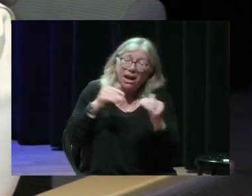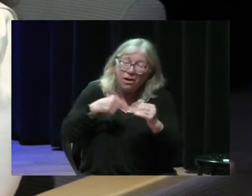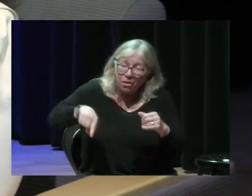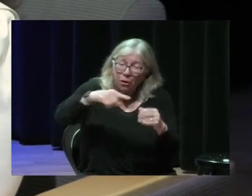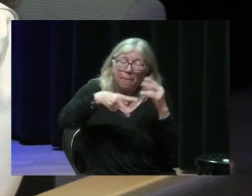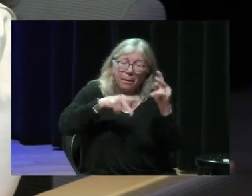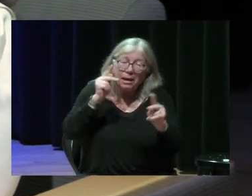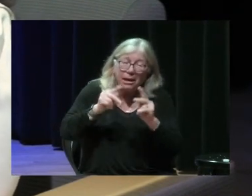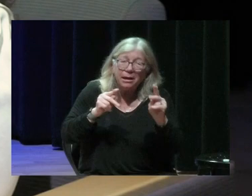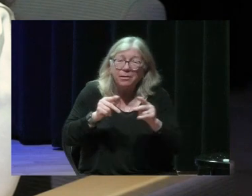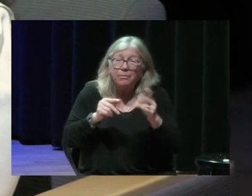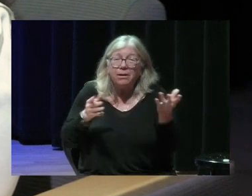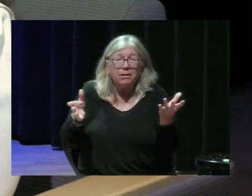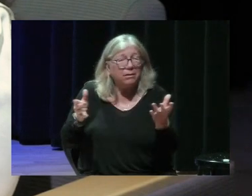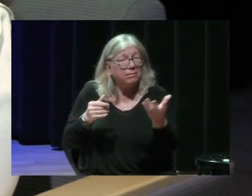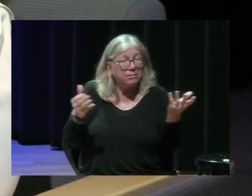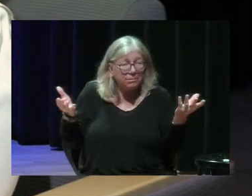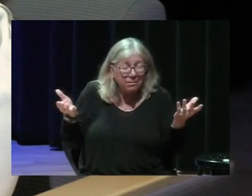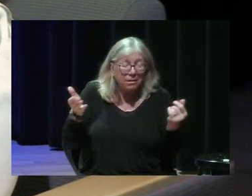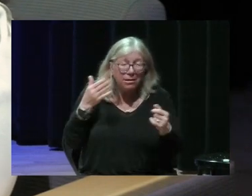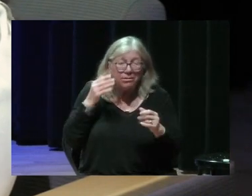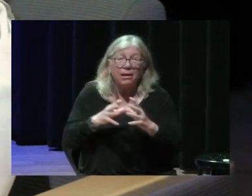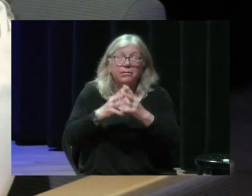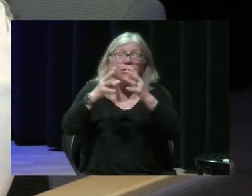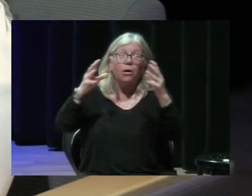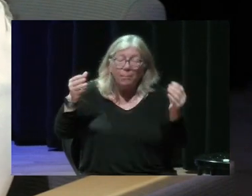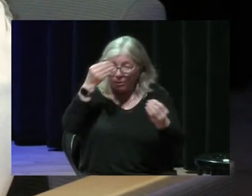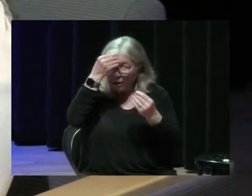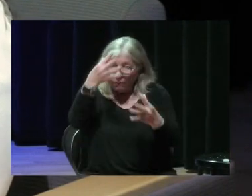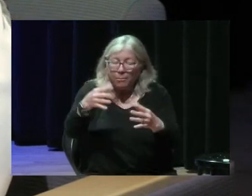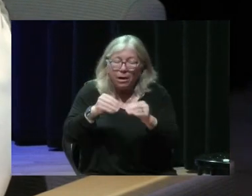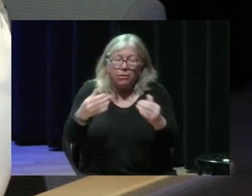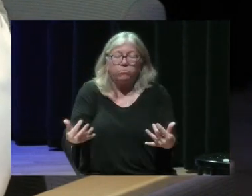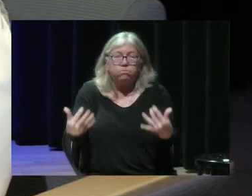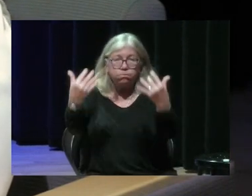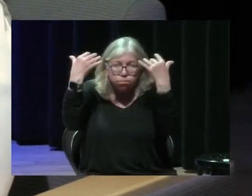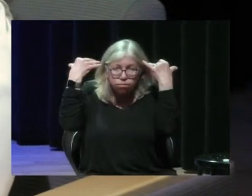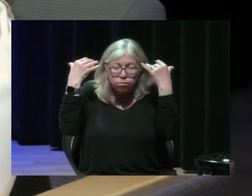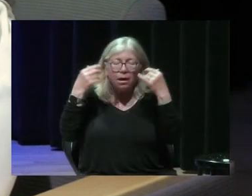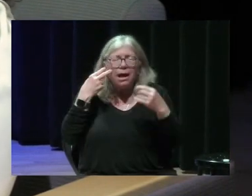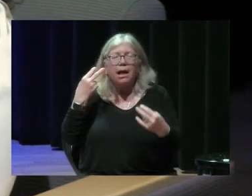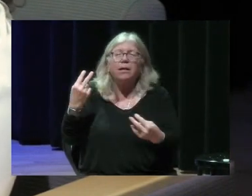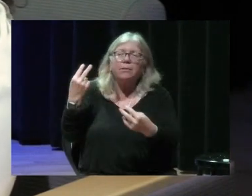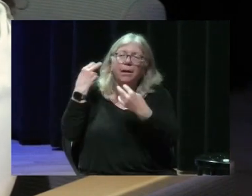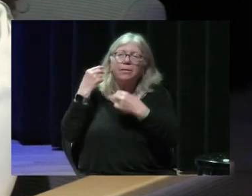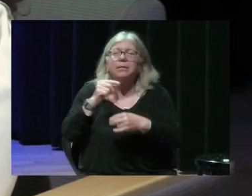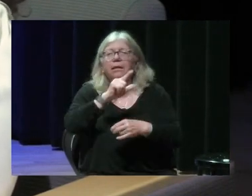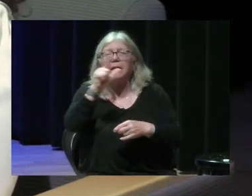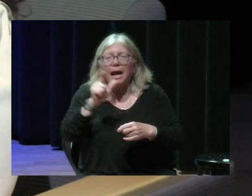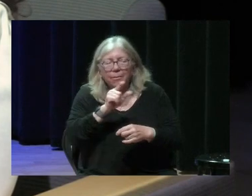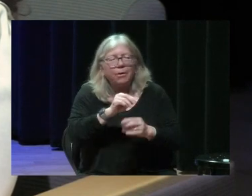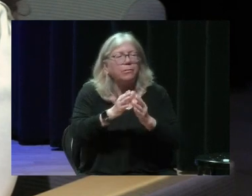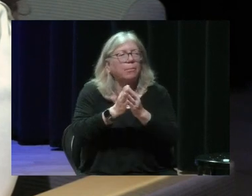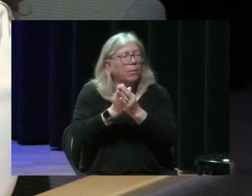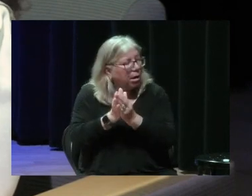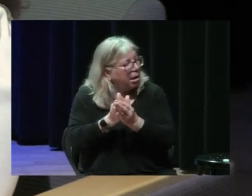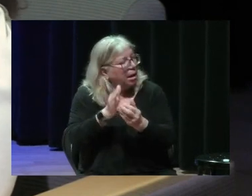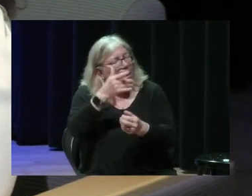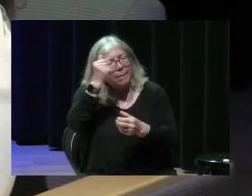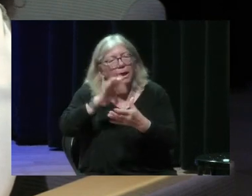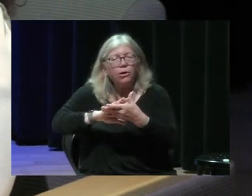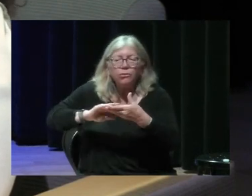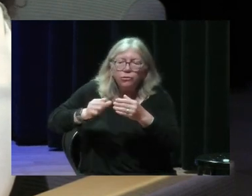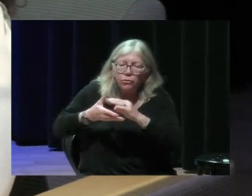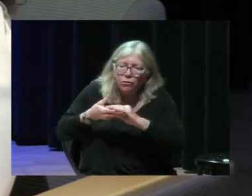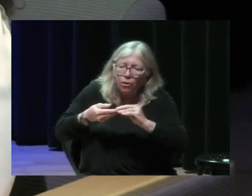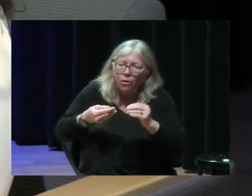and they're dealing with a large volume of information. And this takes me back to libraries and books, because story is